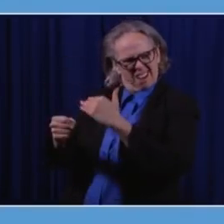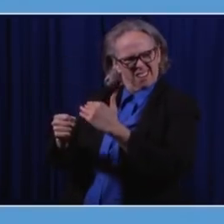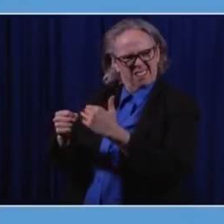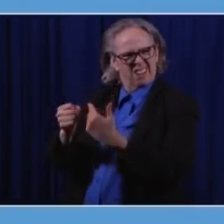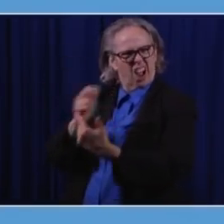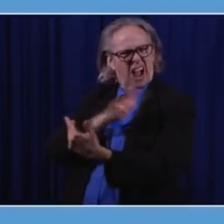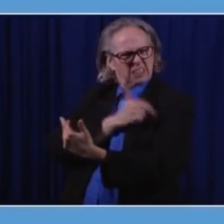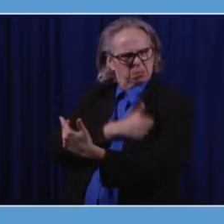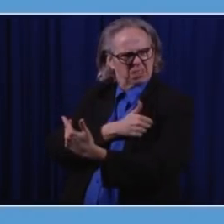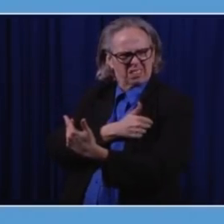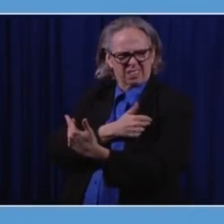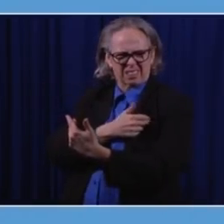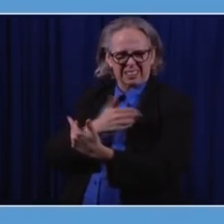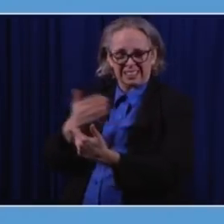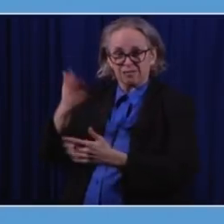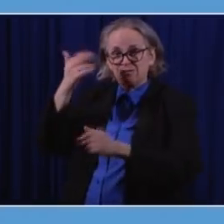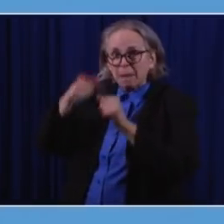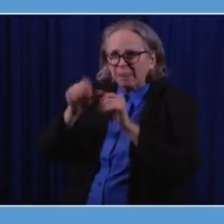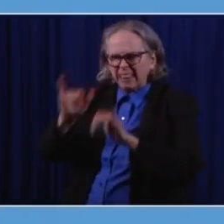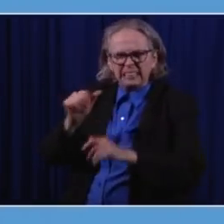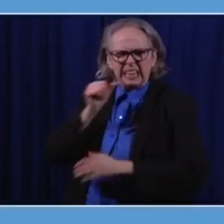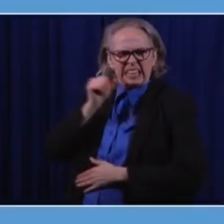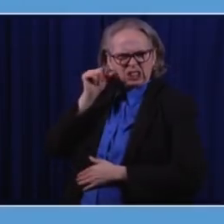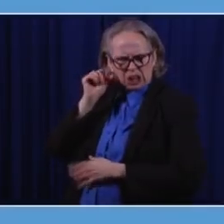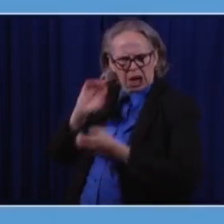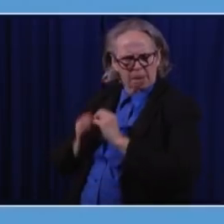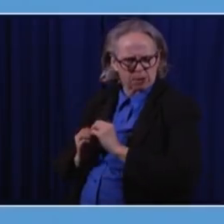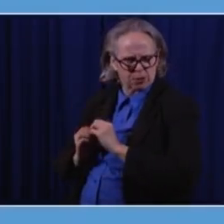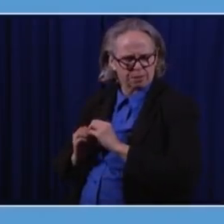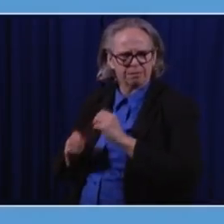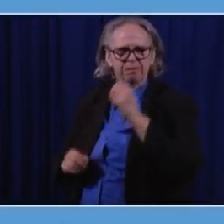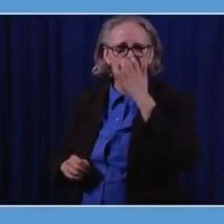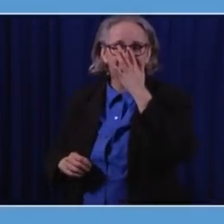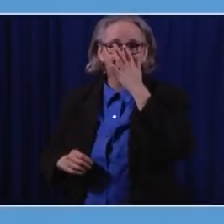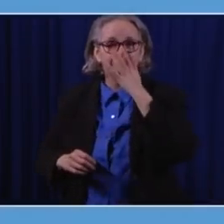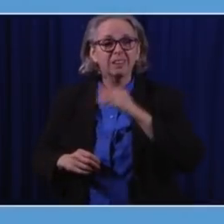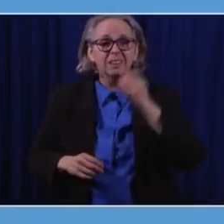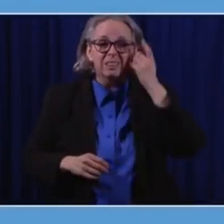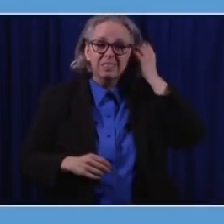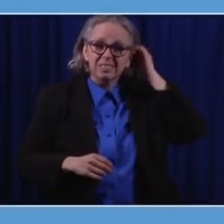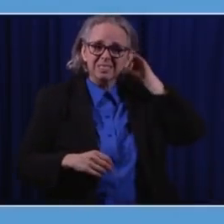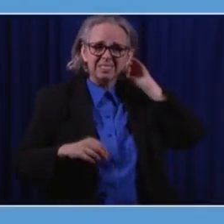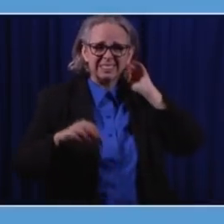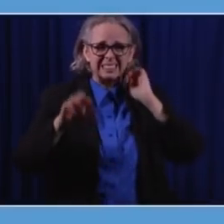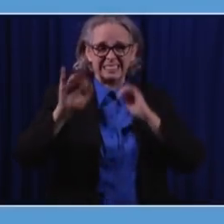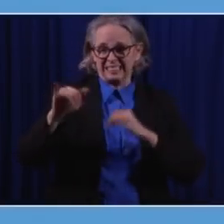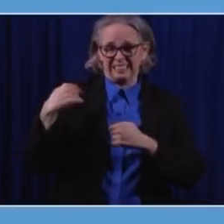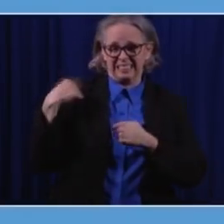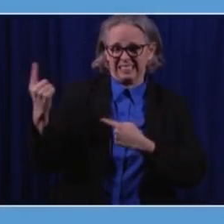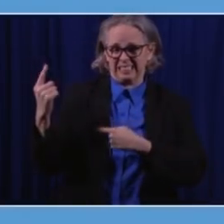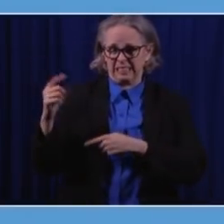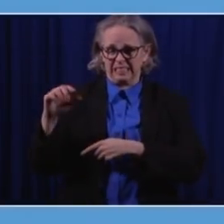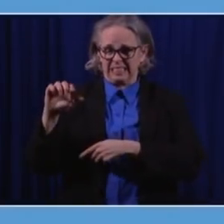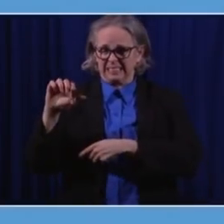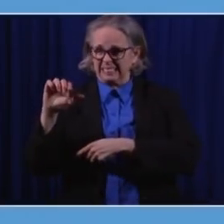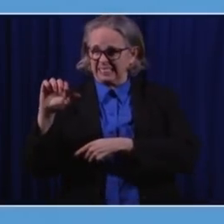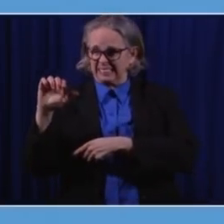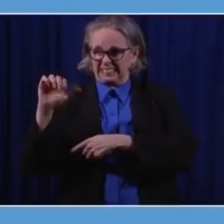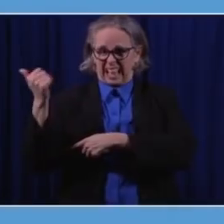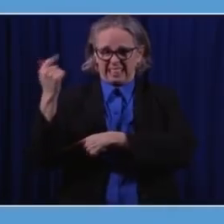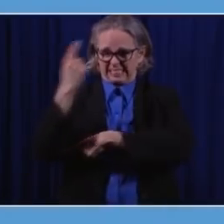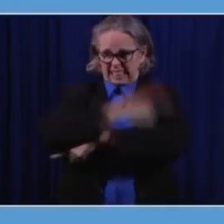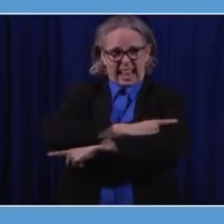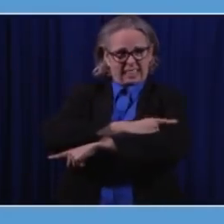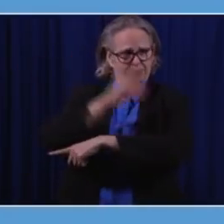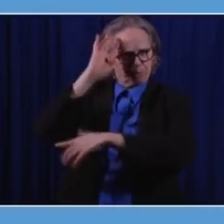large number. 8 of the 10 highest new hospitalization days have come in the last 10 days, including today.